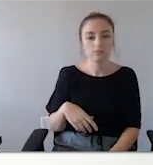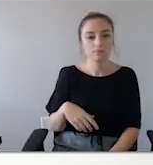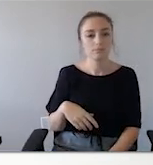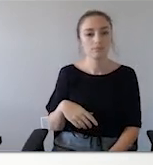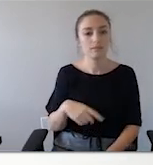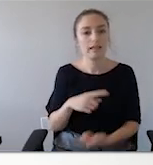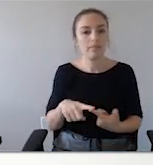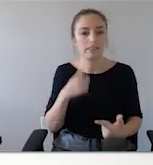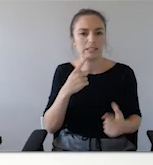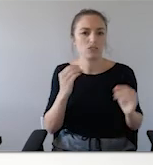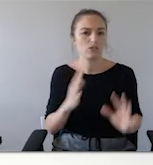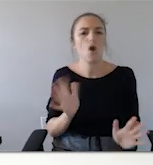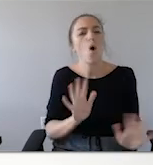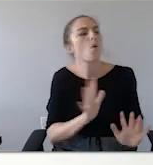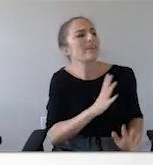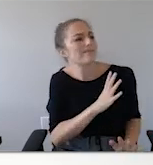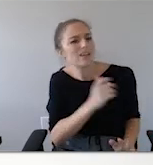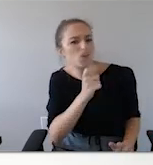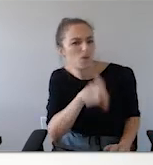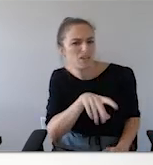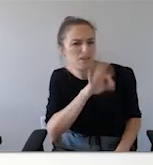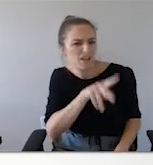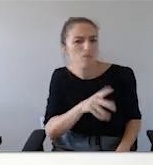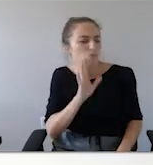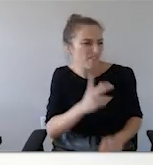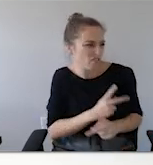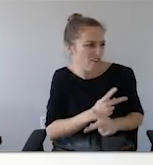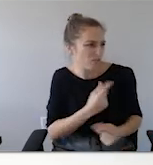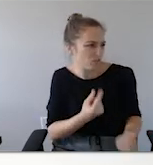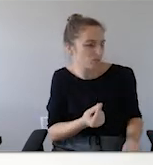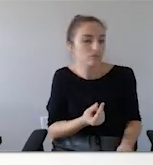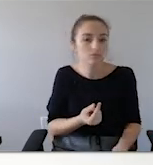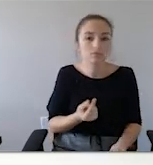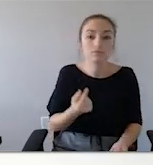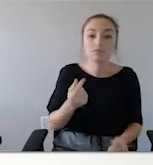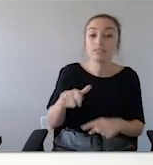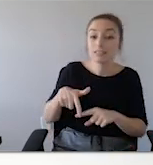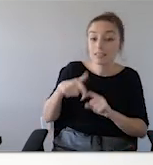up. We'll figure it out. Because the suspension means they're going to document it.